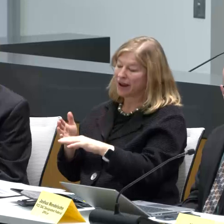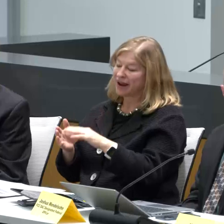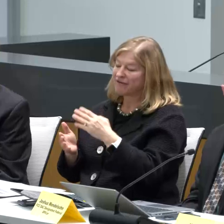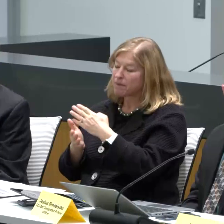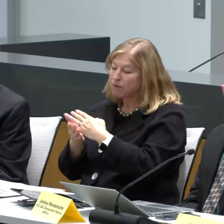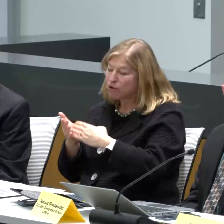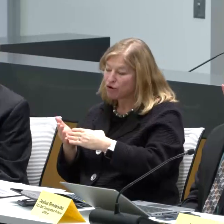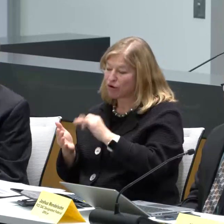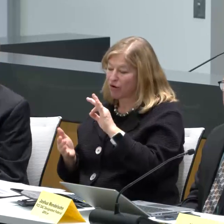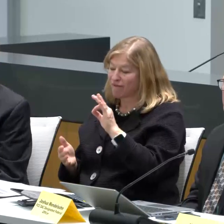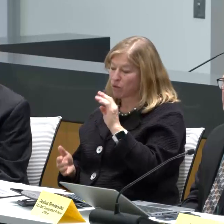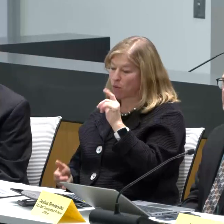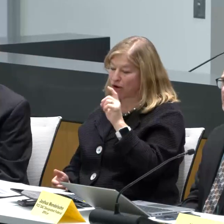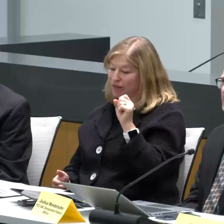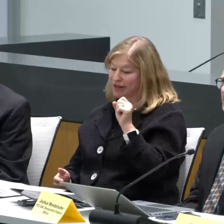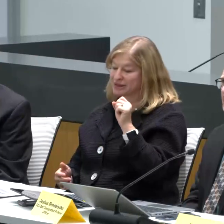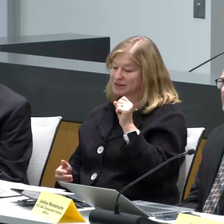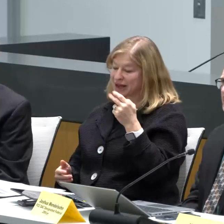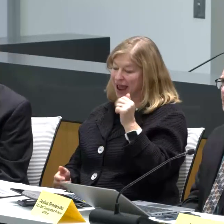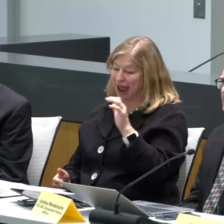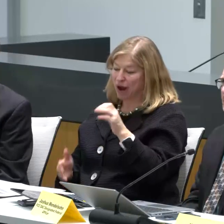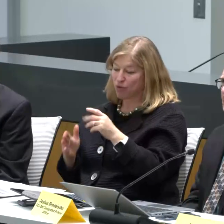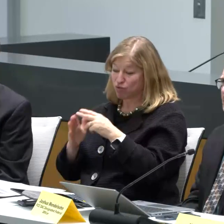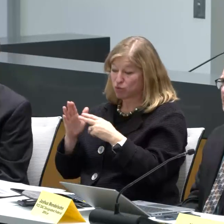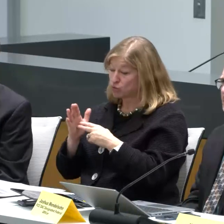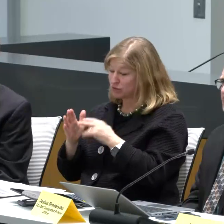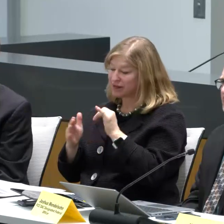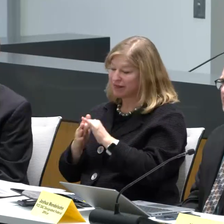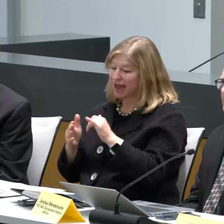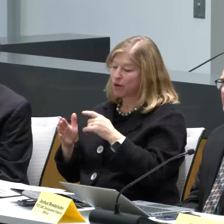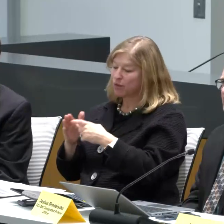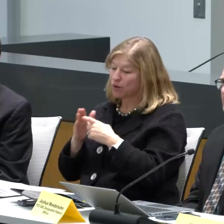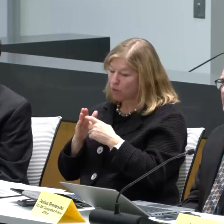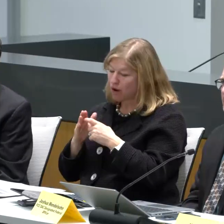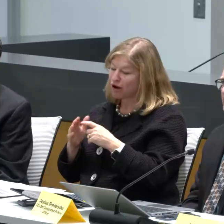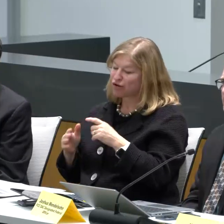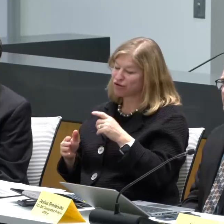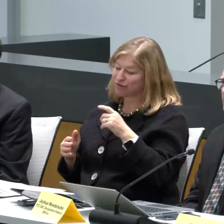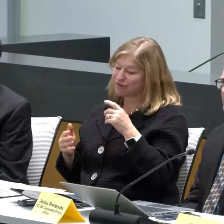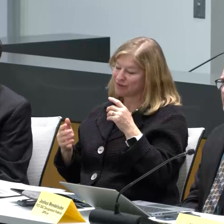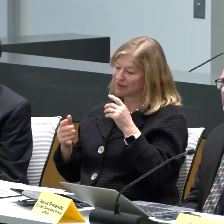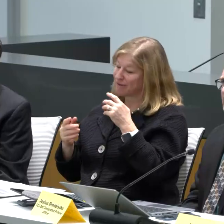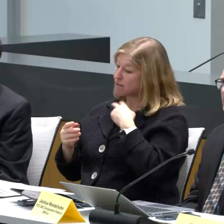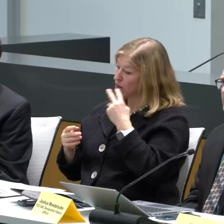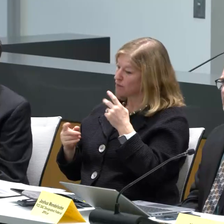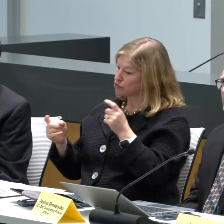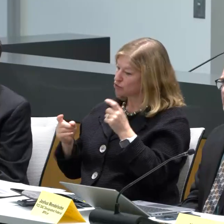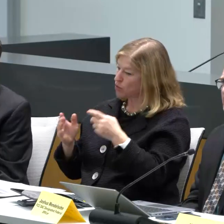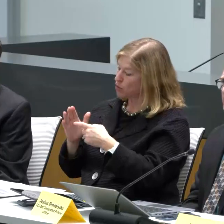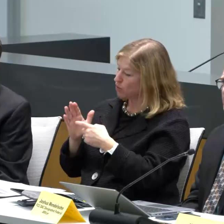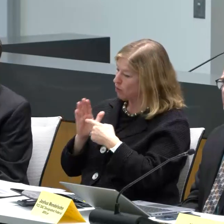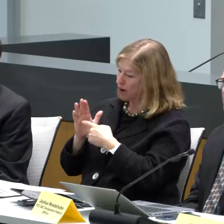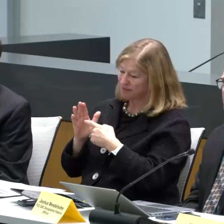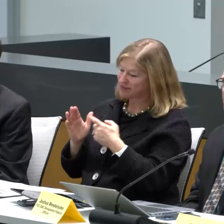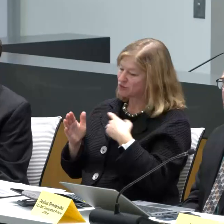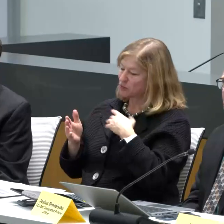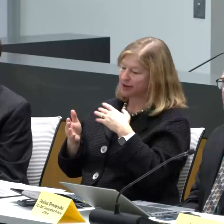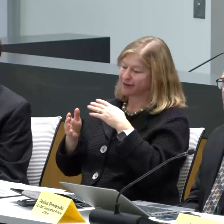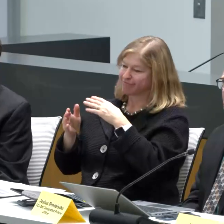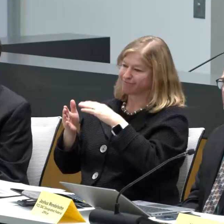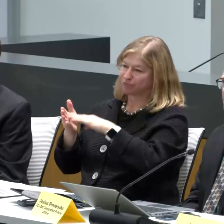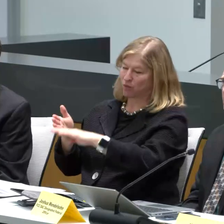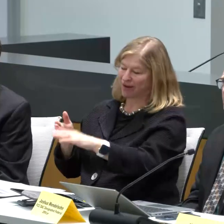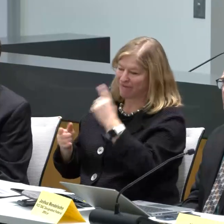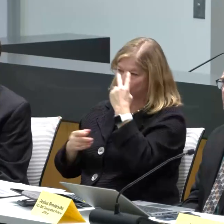We have also released an order waiving the partial wireless HAC rules, those that required